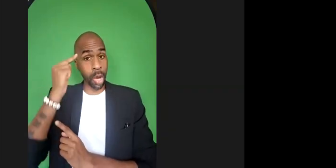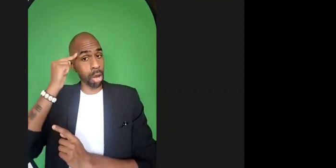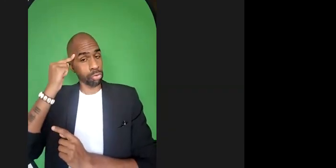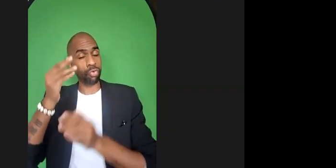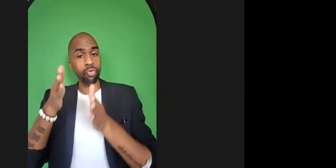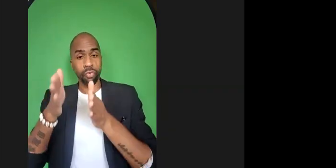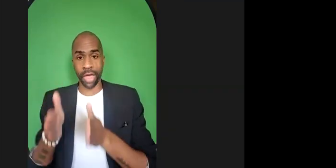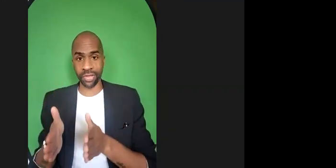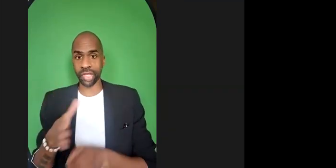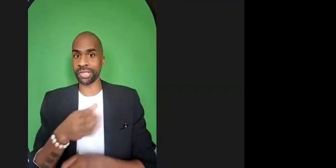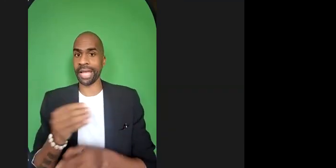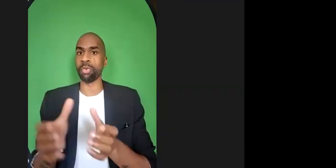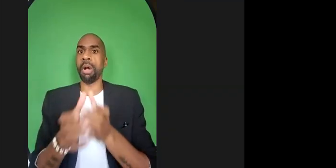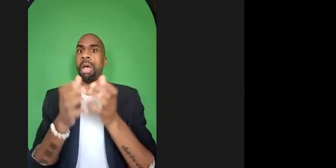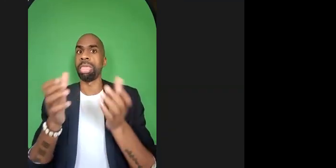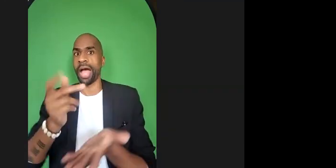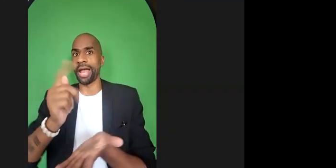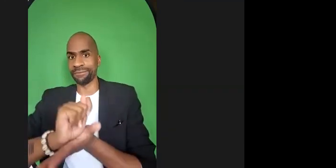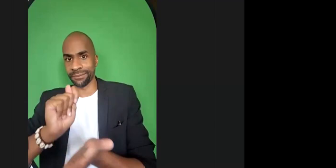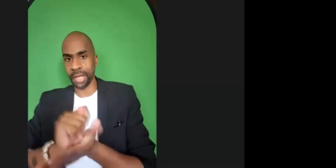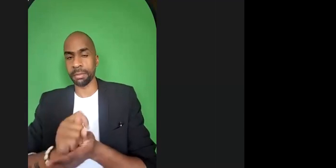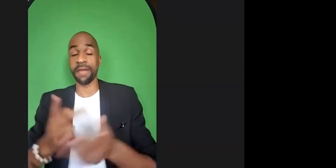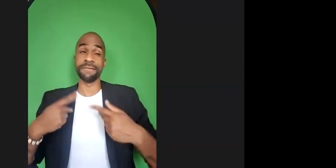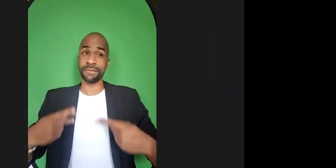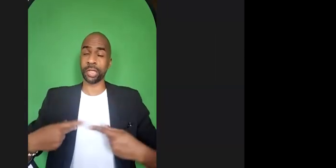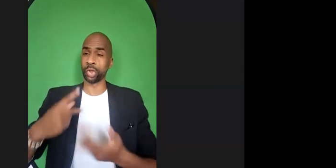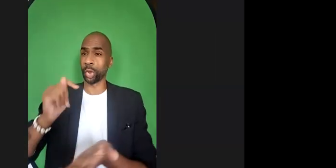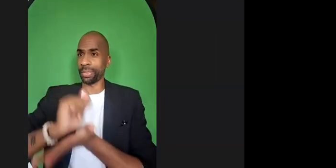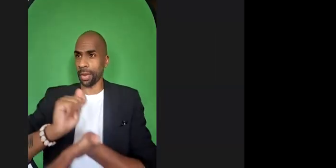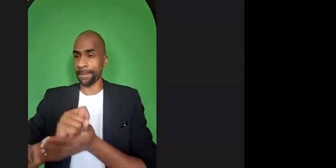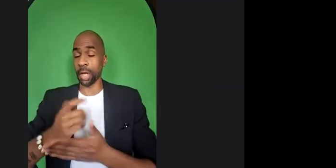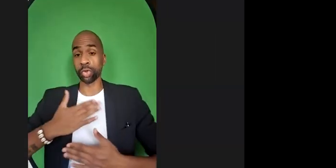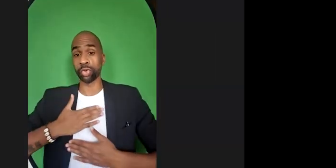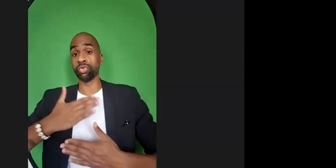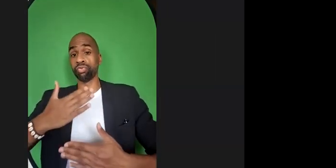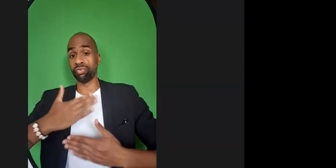as a lot of therapists, like respiratory therapists, physical therapists.